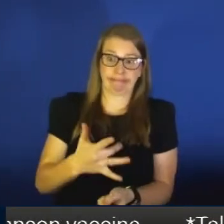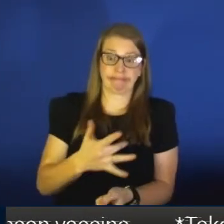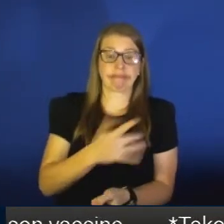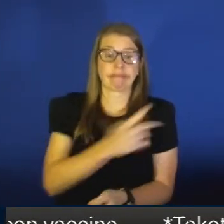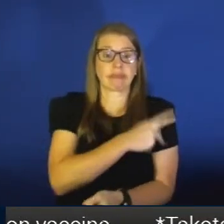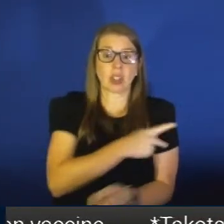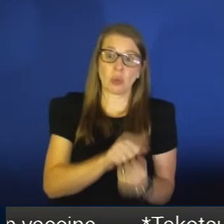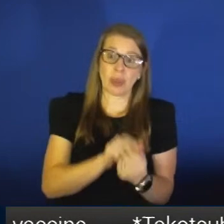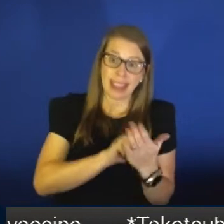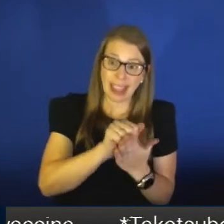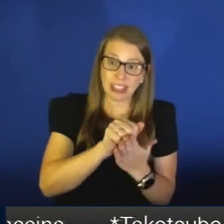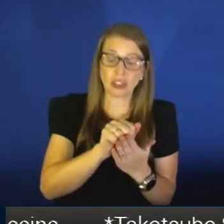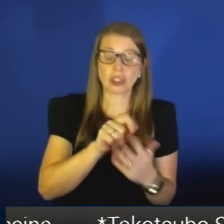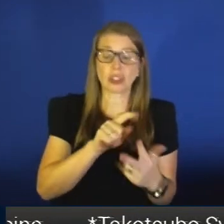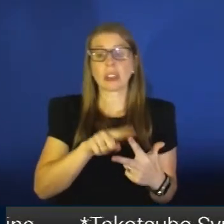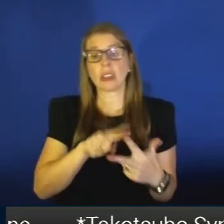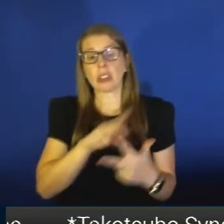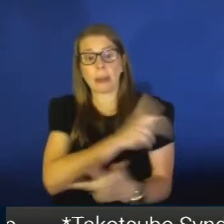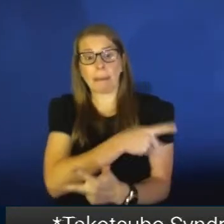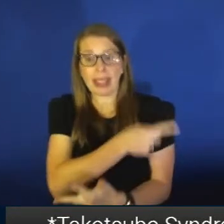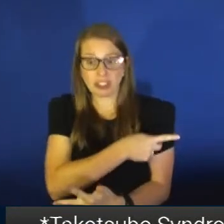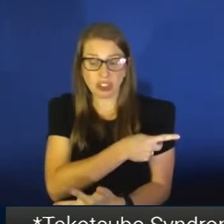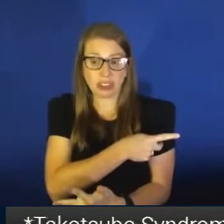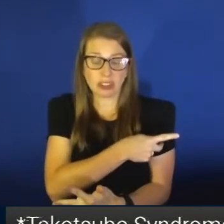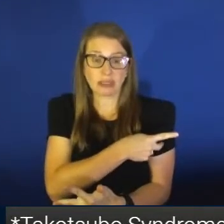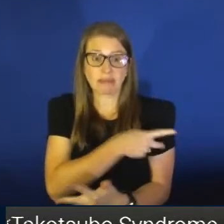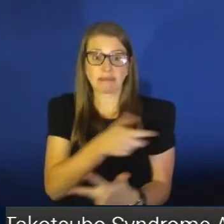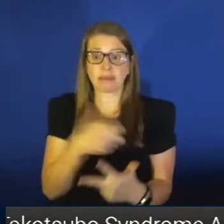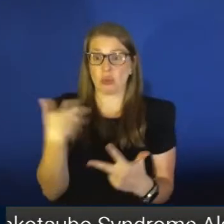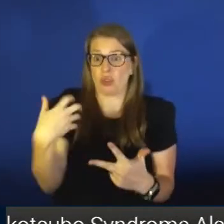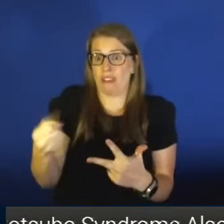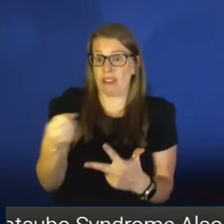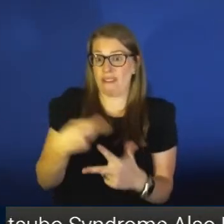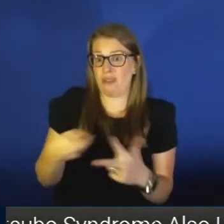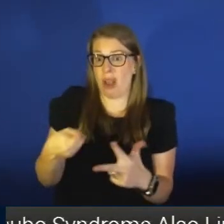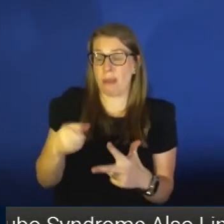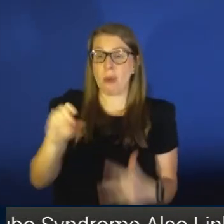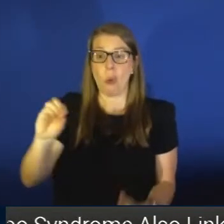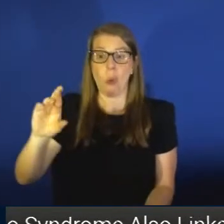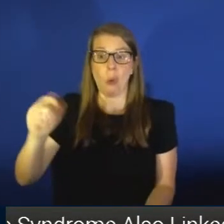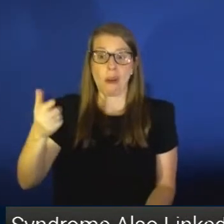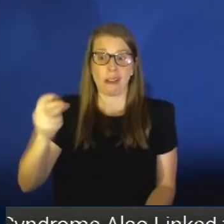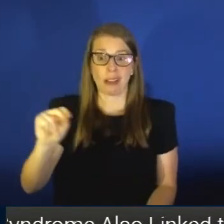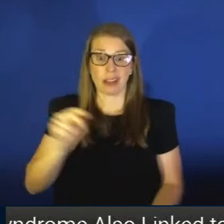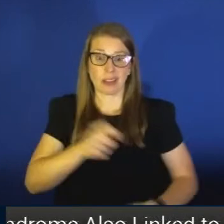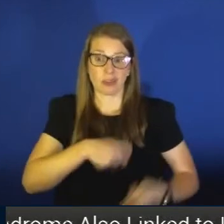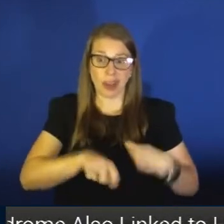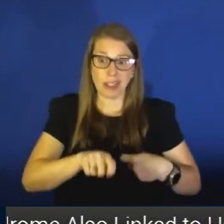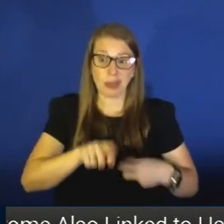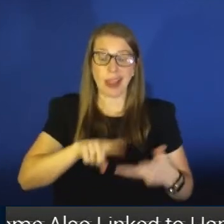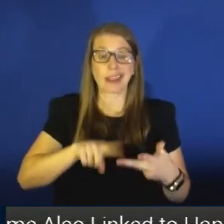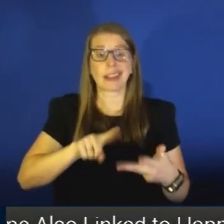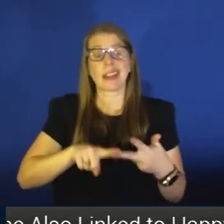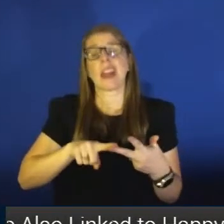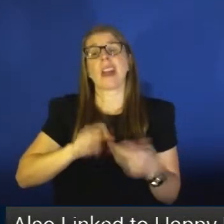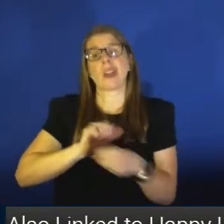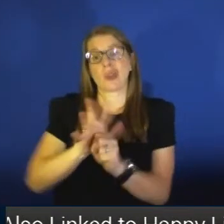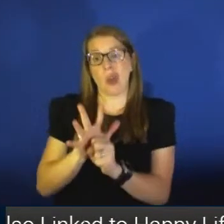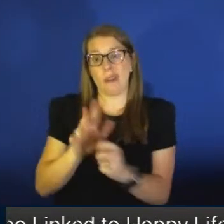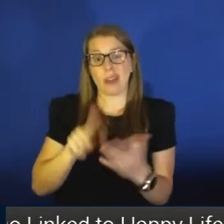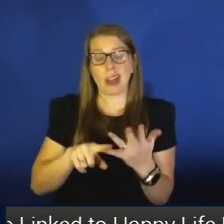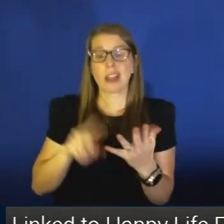cancer, patients who are recovering from organ transplants, and then also COVID patients, trauma patients as